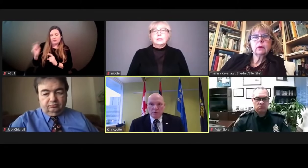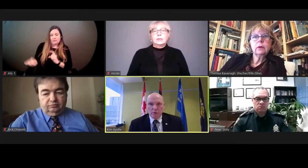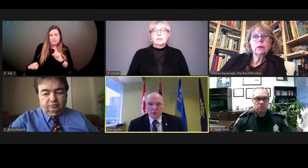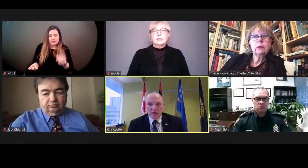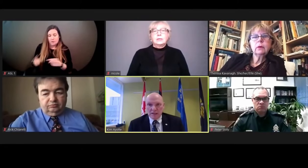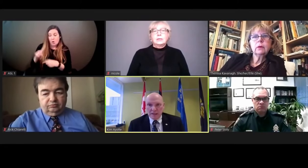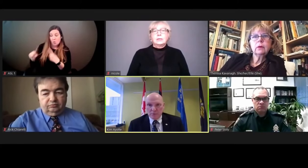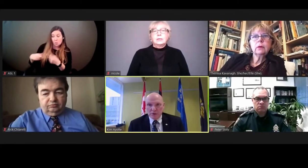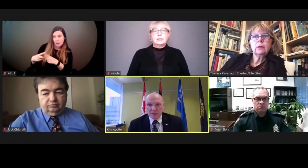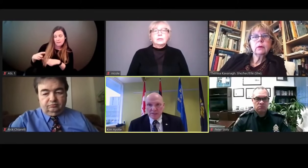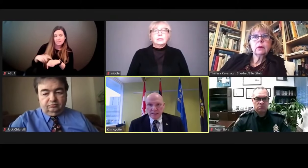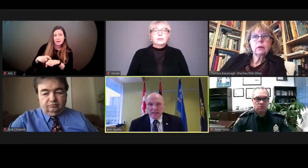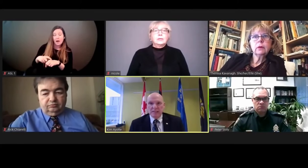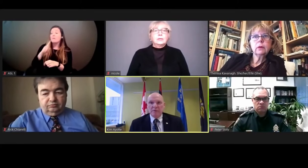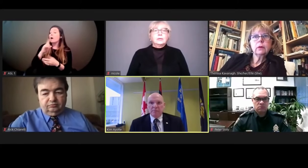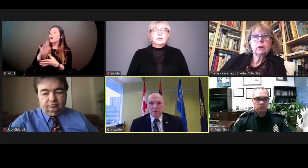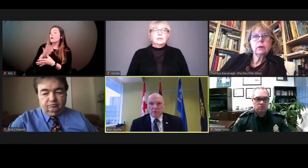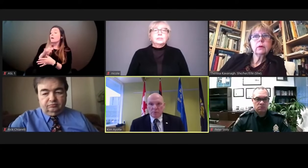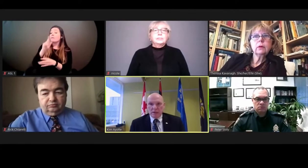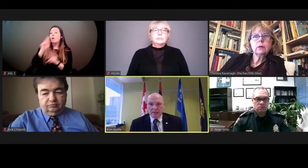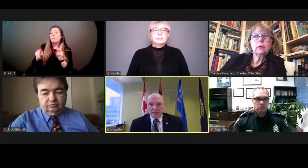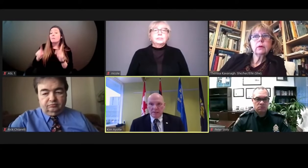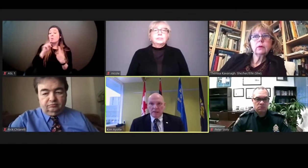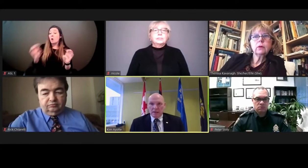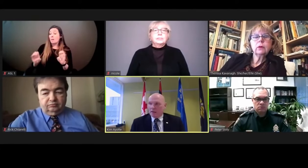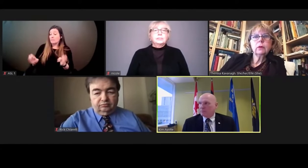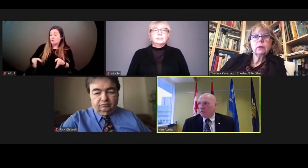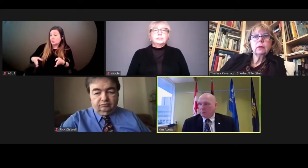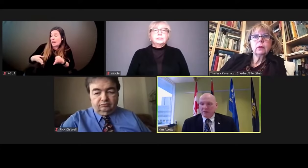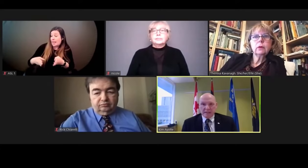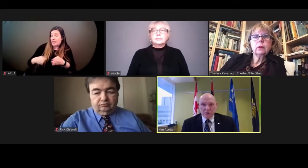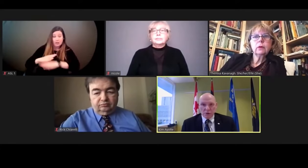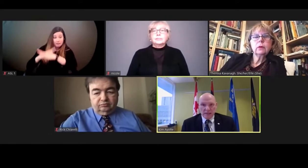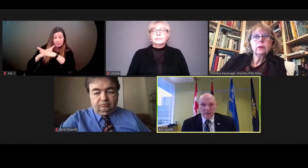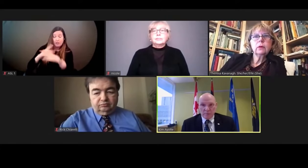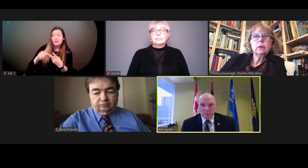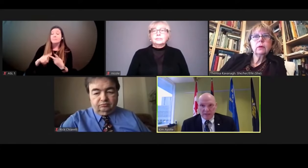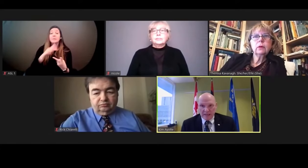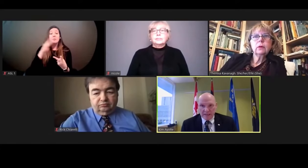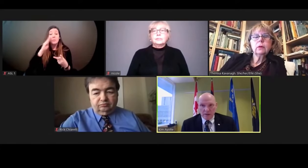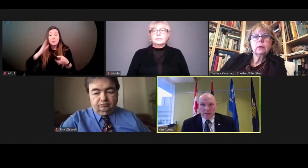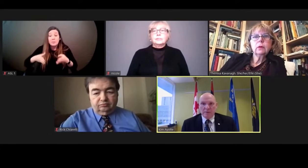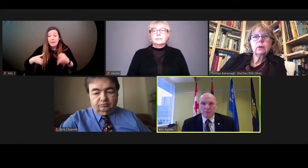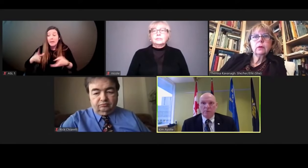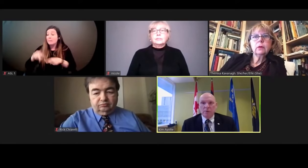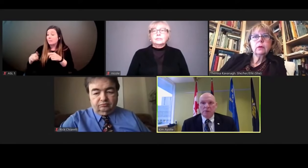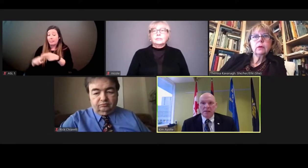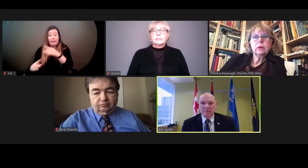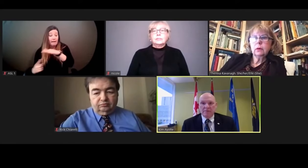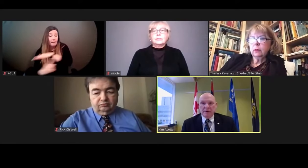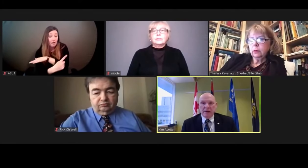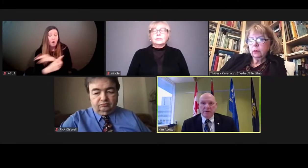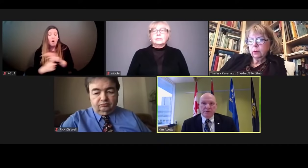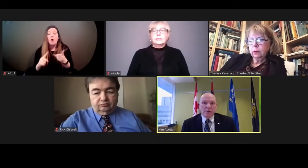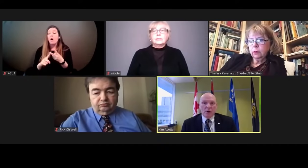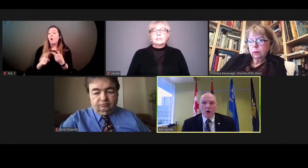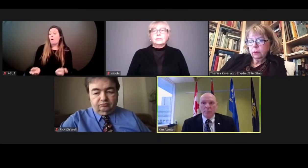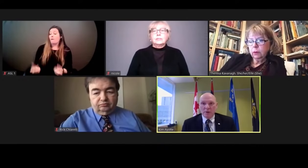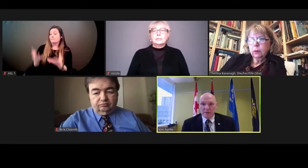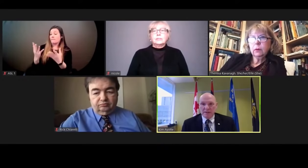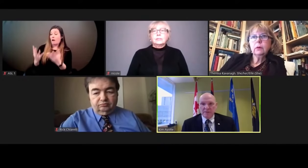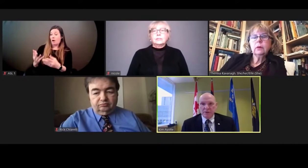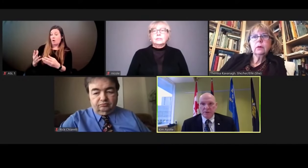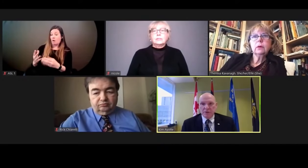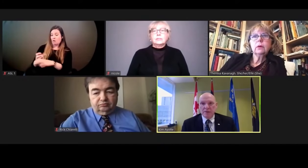people who are blocking the emergency lanes, people who are blocking residential lanes where people can't get out, and people who are blocking fire hydrants, all